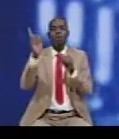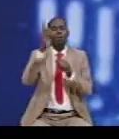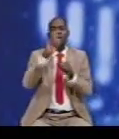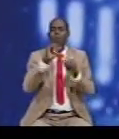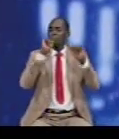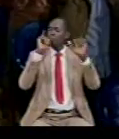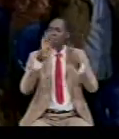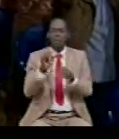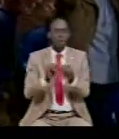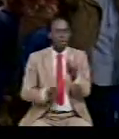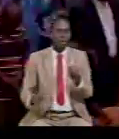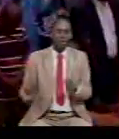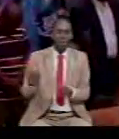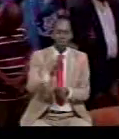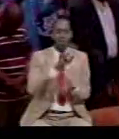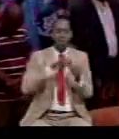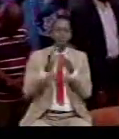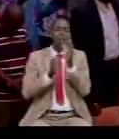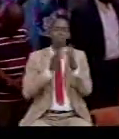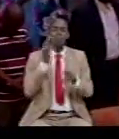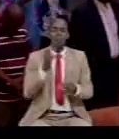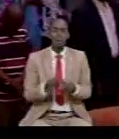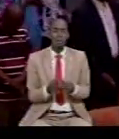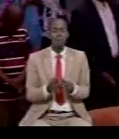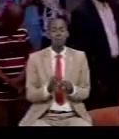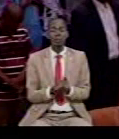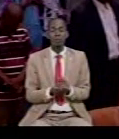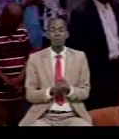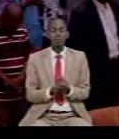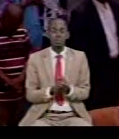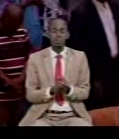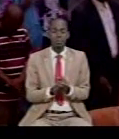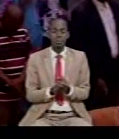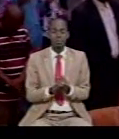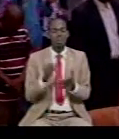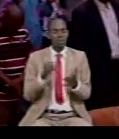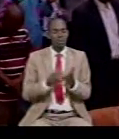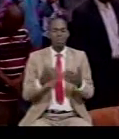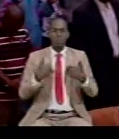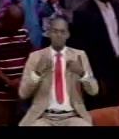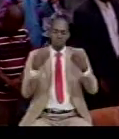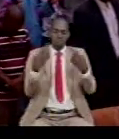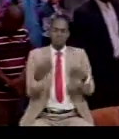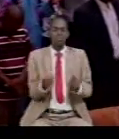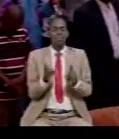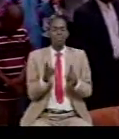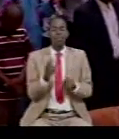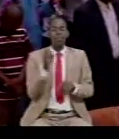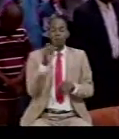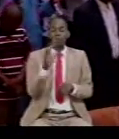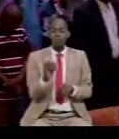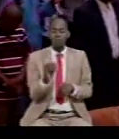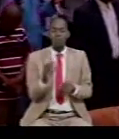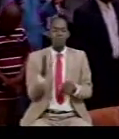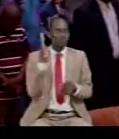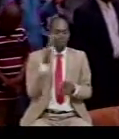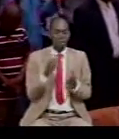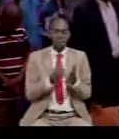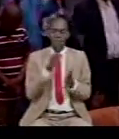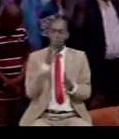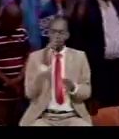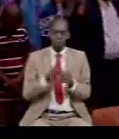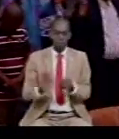everyone in Jesus' name. It is done. So be it in your